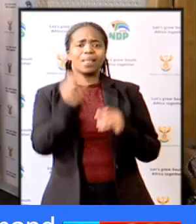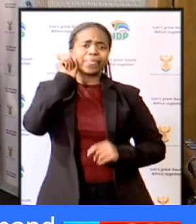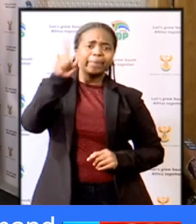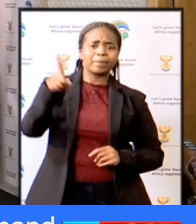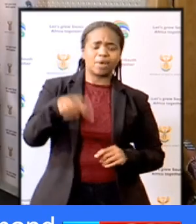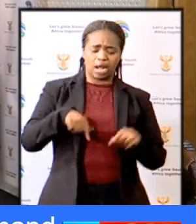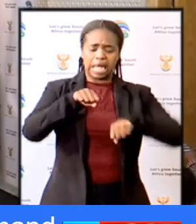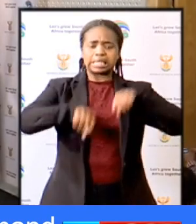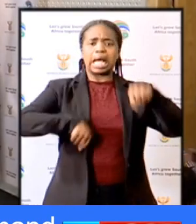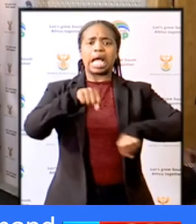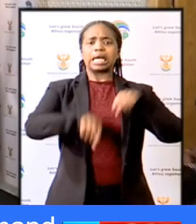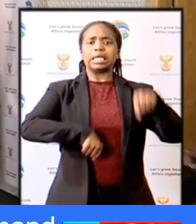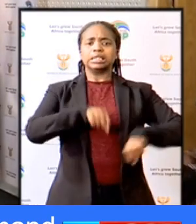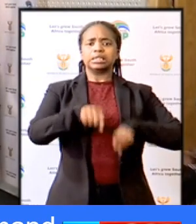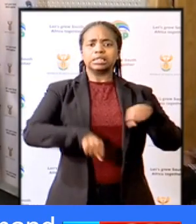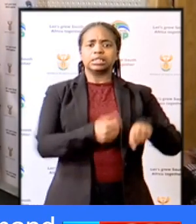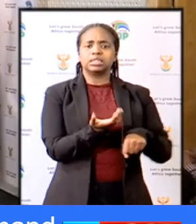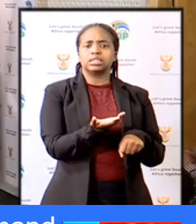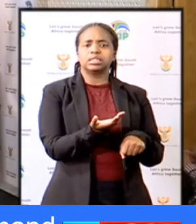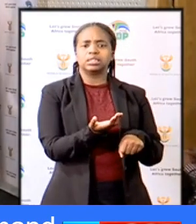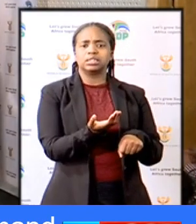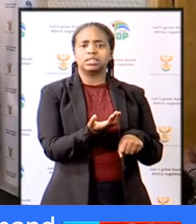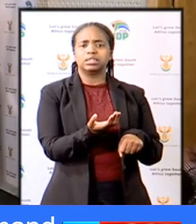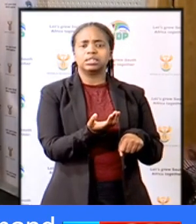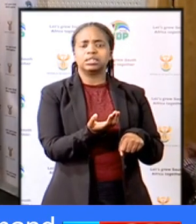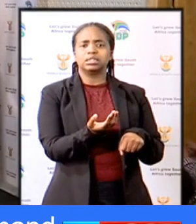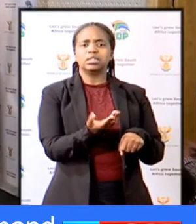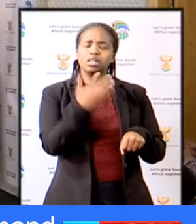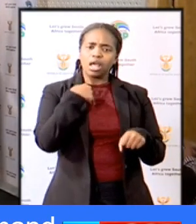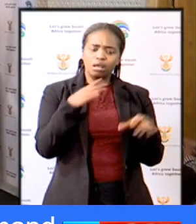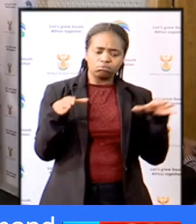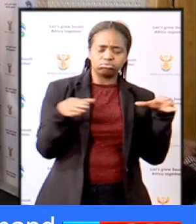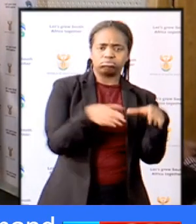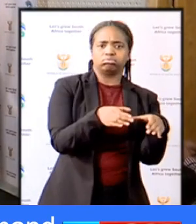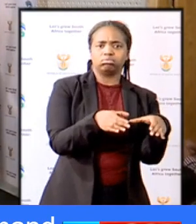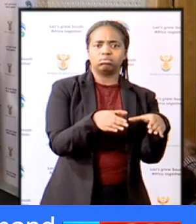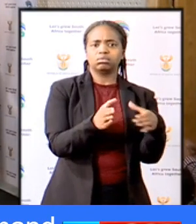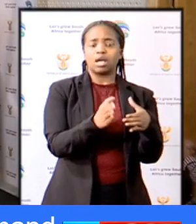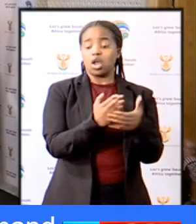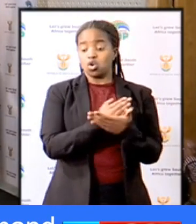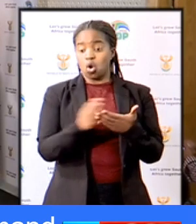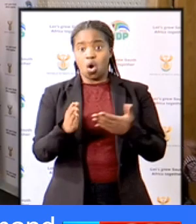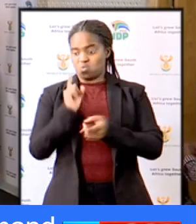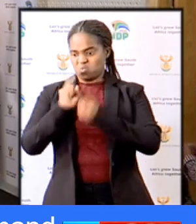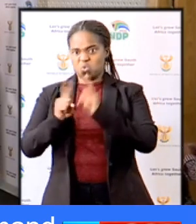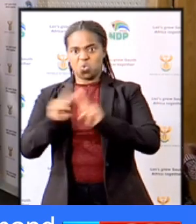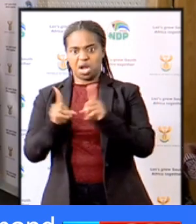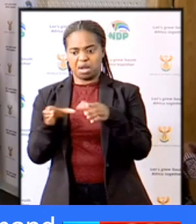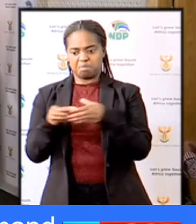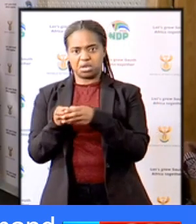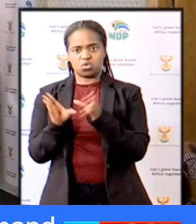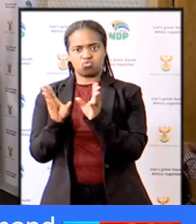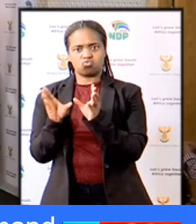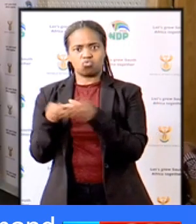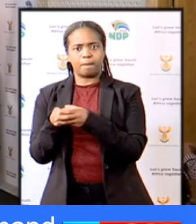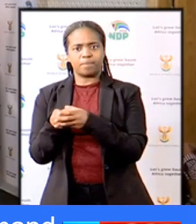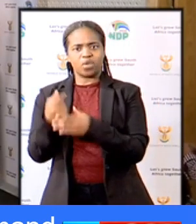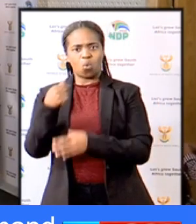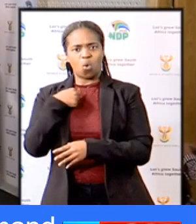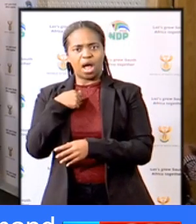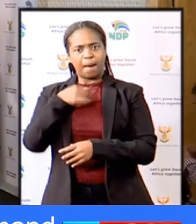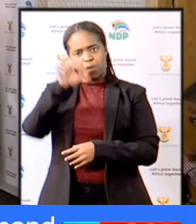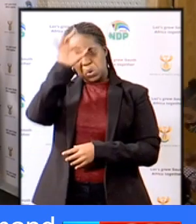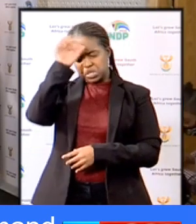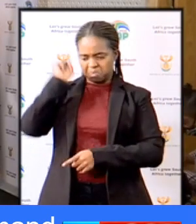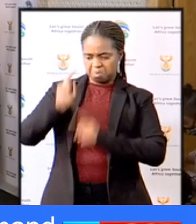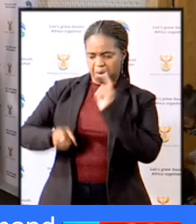cyclists, when other people who are not supposed to meet in groups are being told you are not, because then they will be harassed,